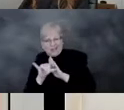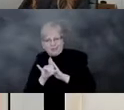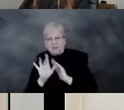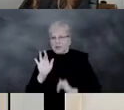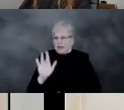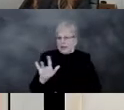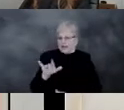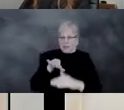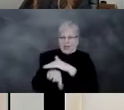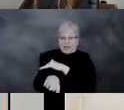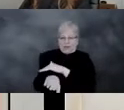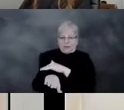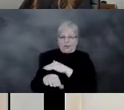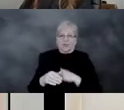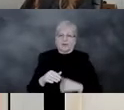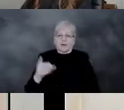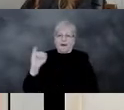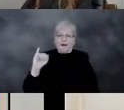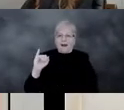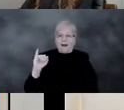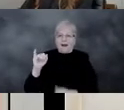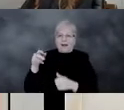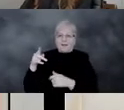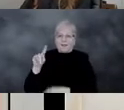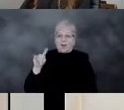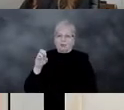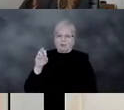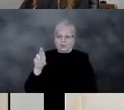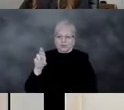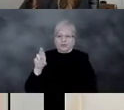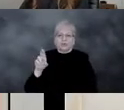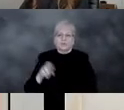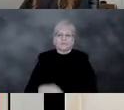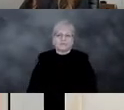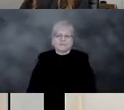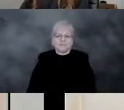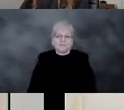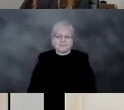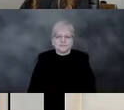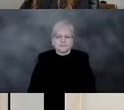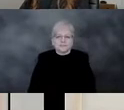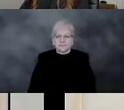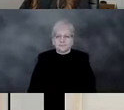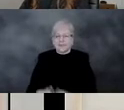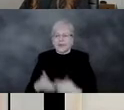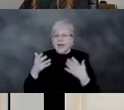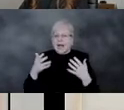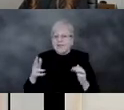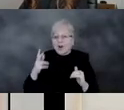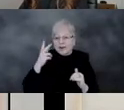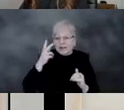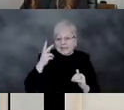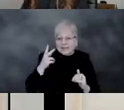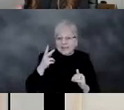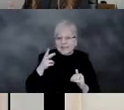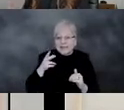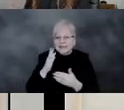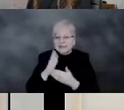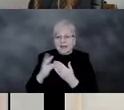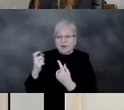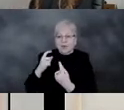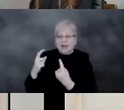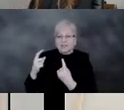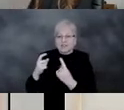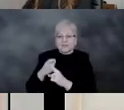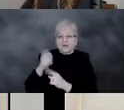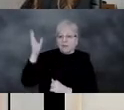the iPoster gallery. So I did see a couple comments come through already with questions from presenters on whether